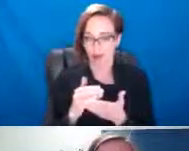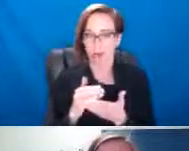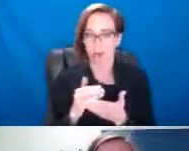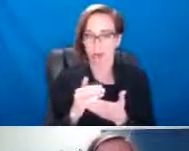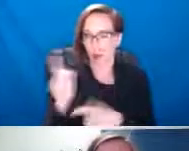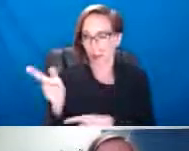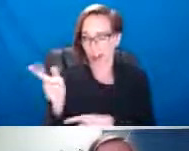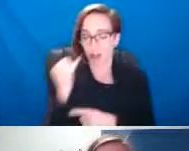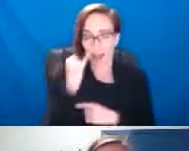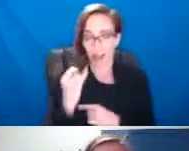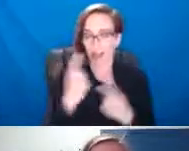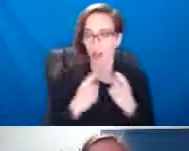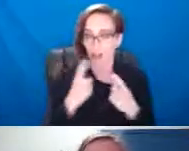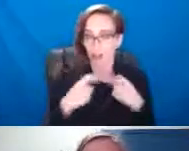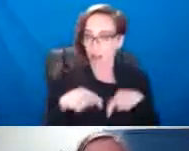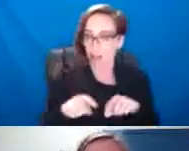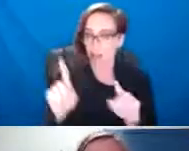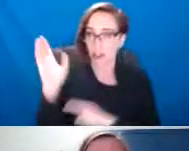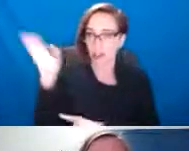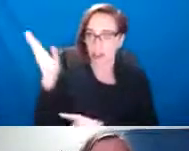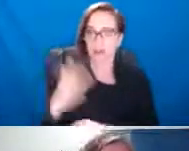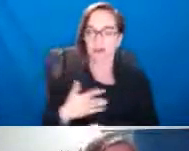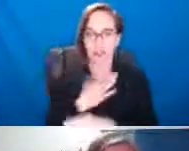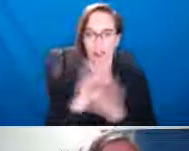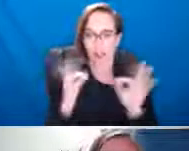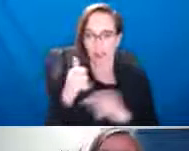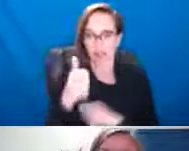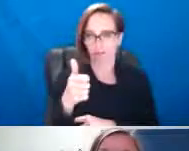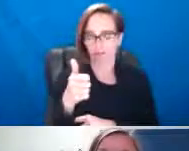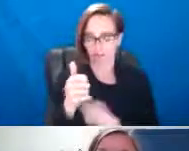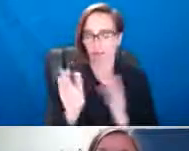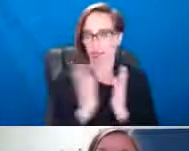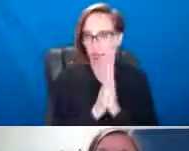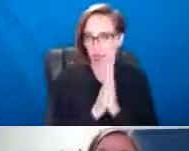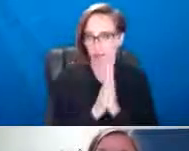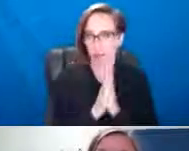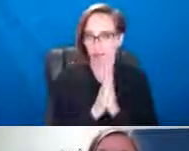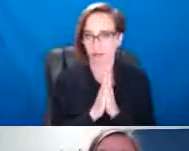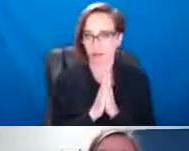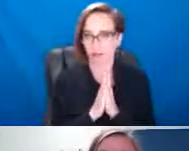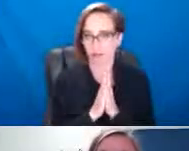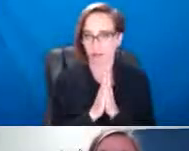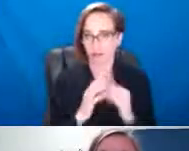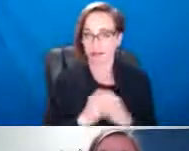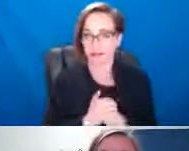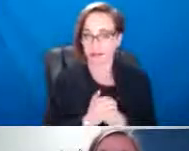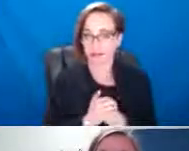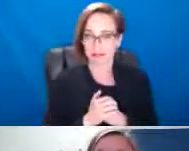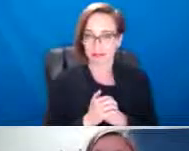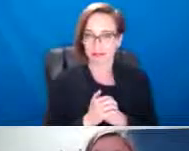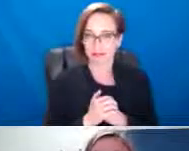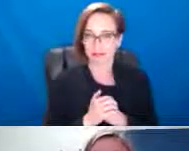questions, however, throughout the presentation, please feel free to ask. And I